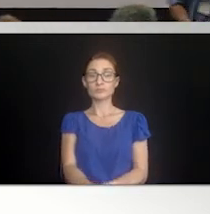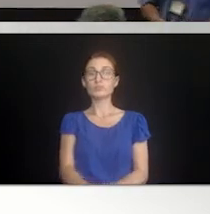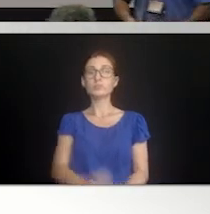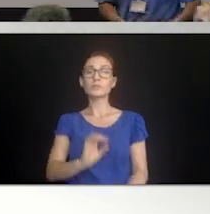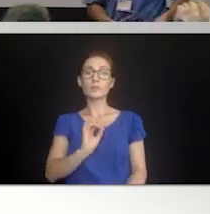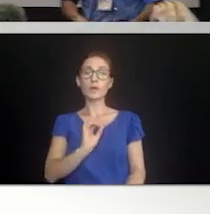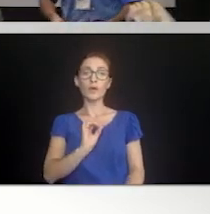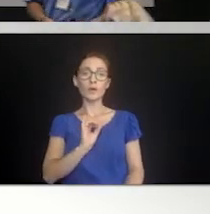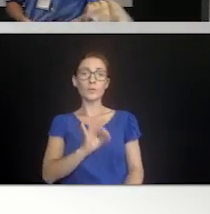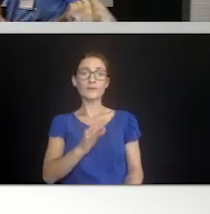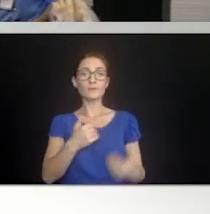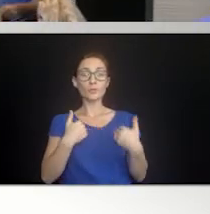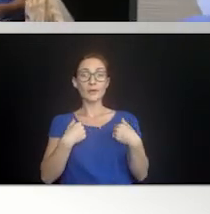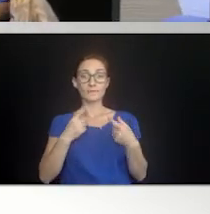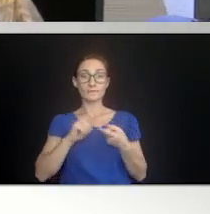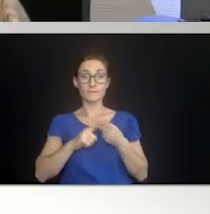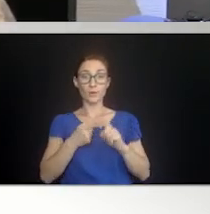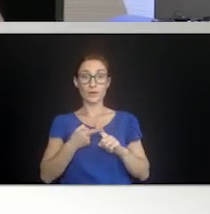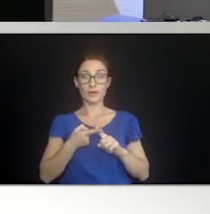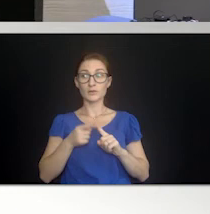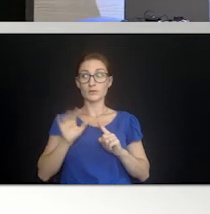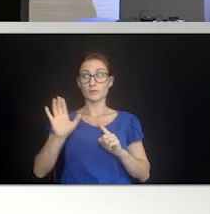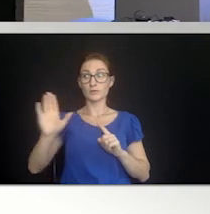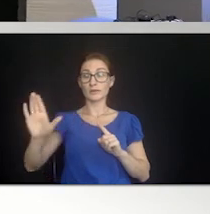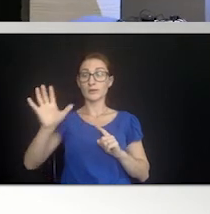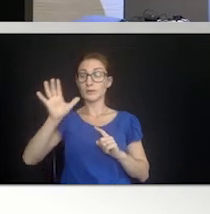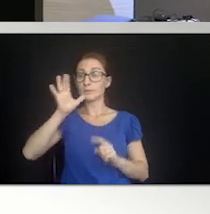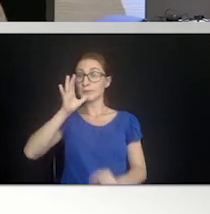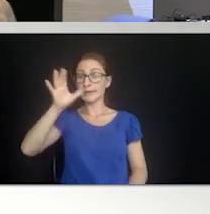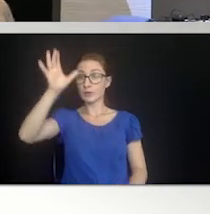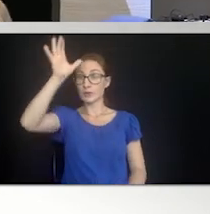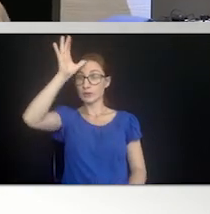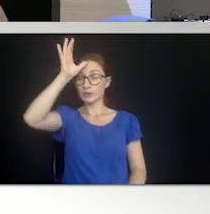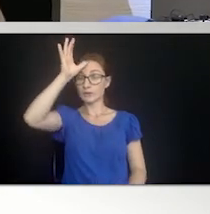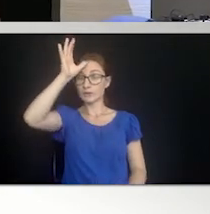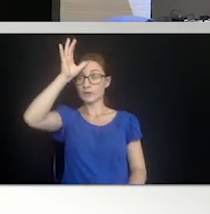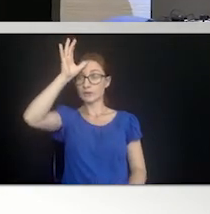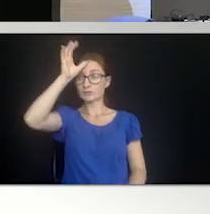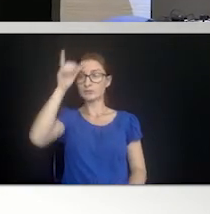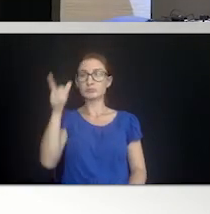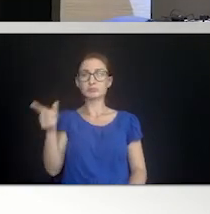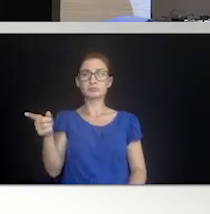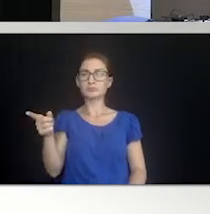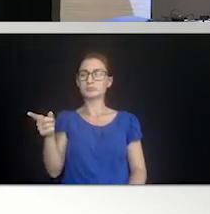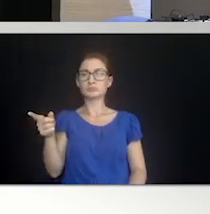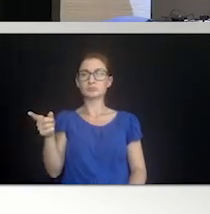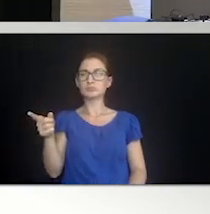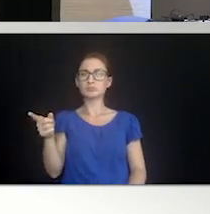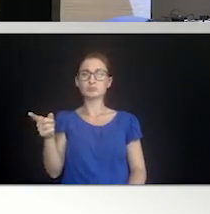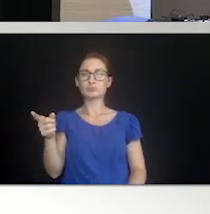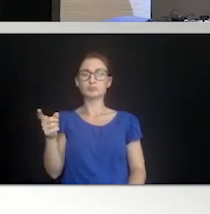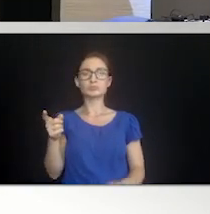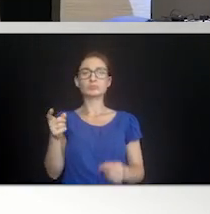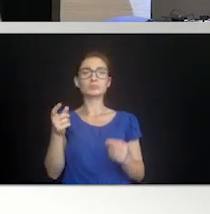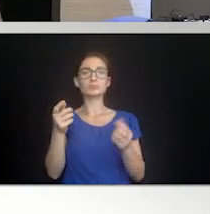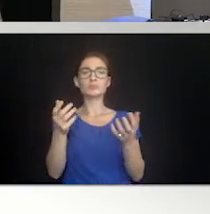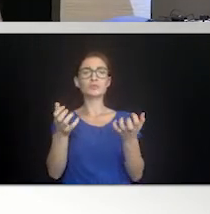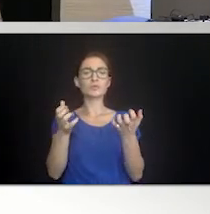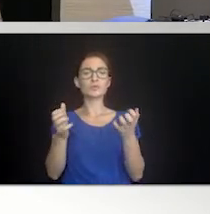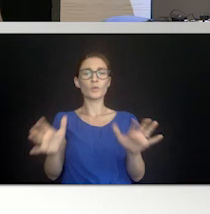What if you have a friend that has a parent, that has parents that doesn't want to have,